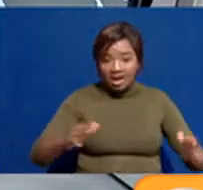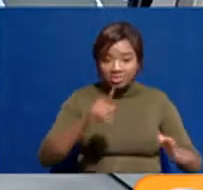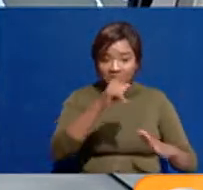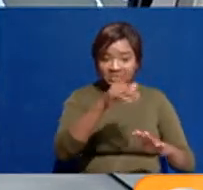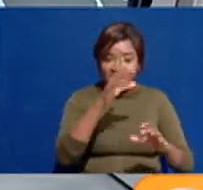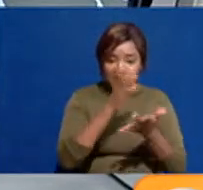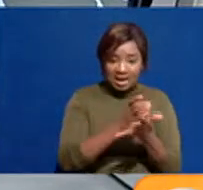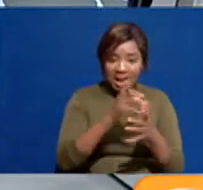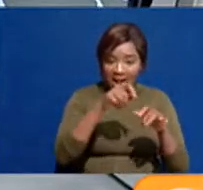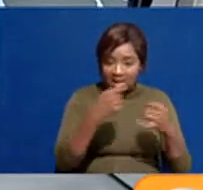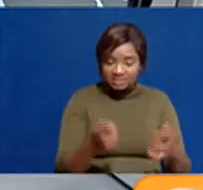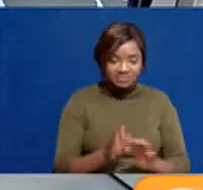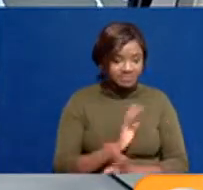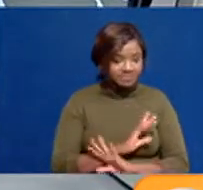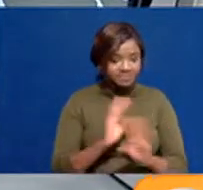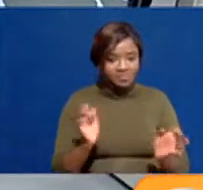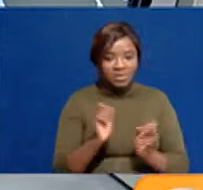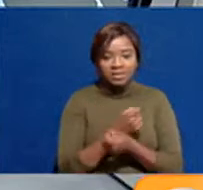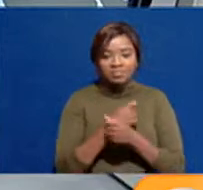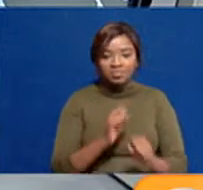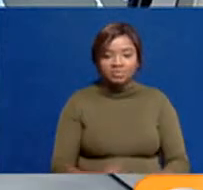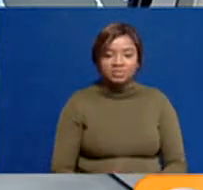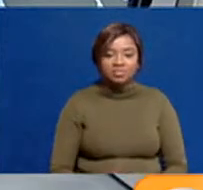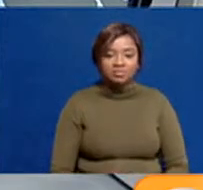Let me respond. I'm hoping that's not the kind of discussion